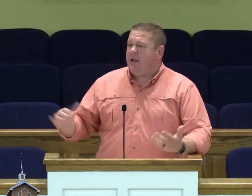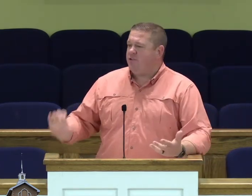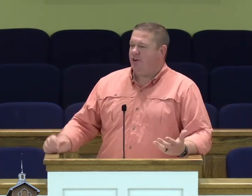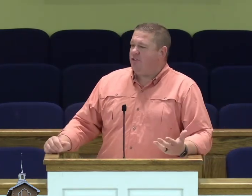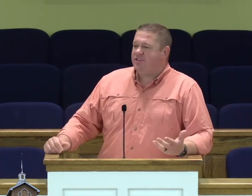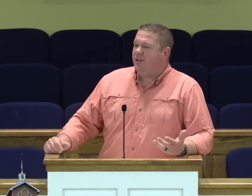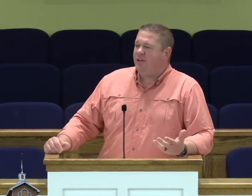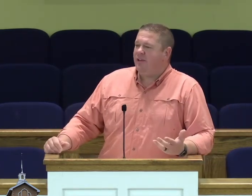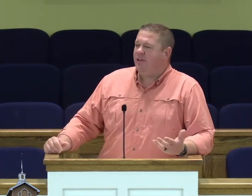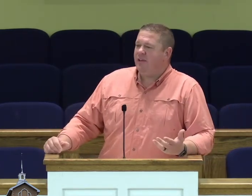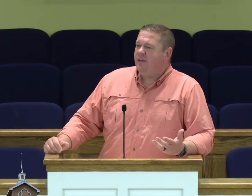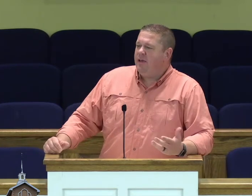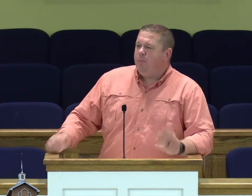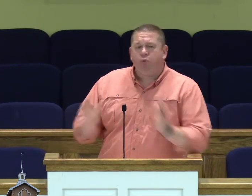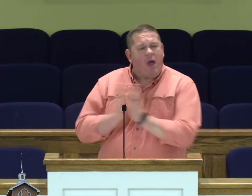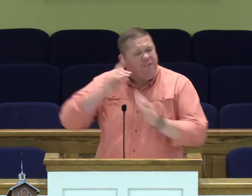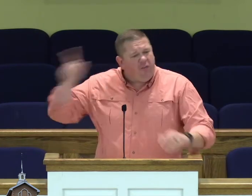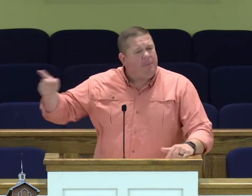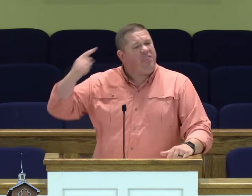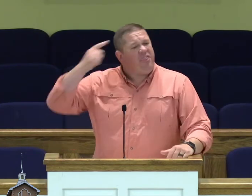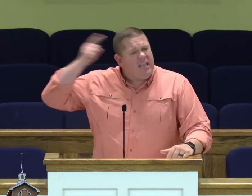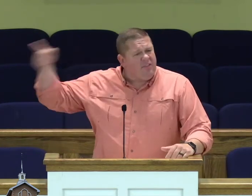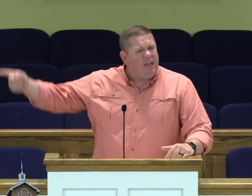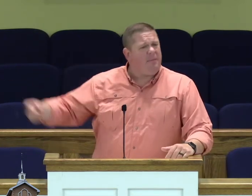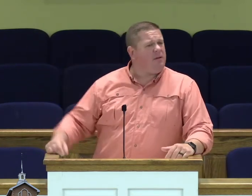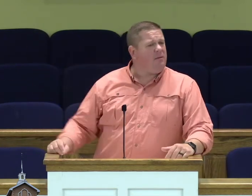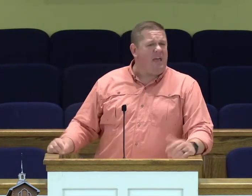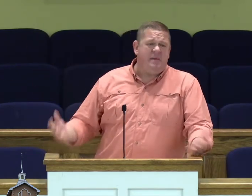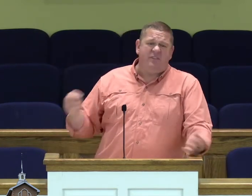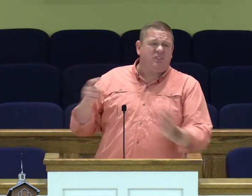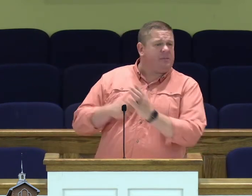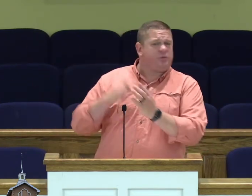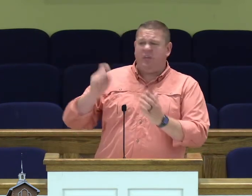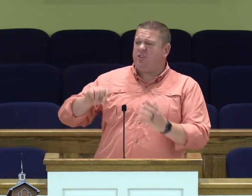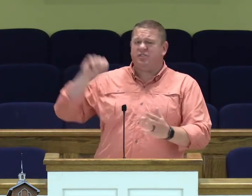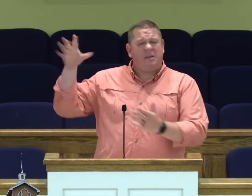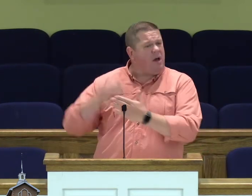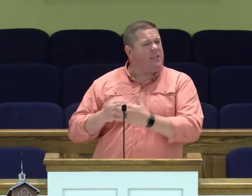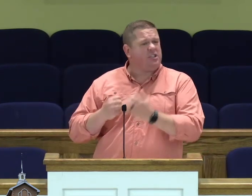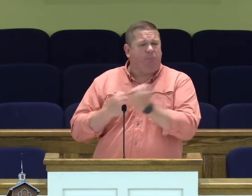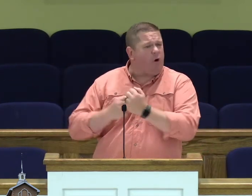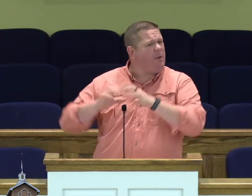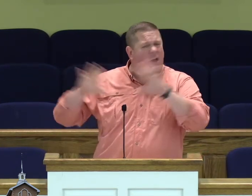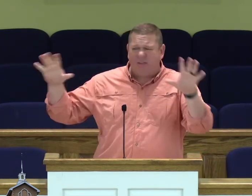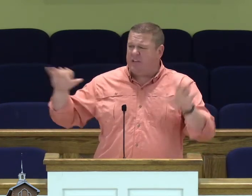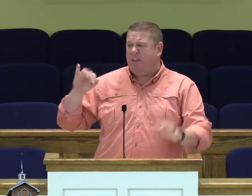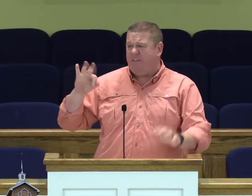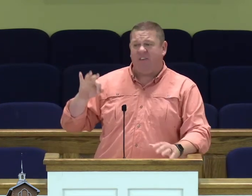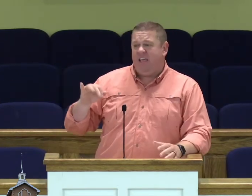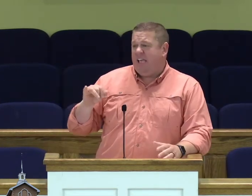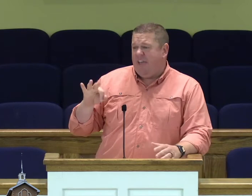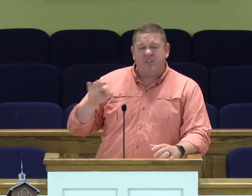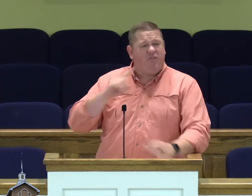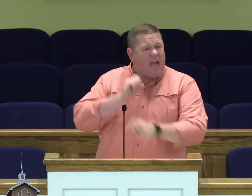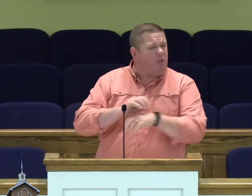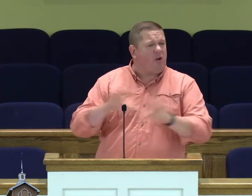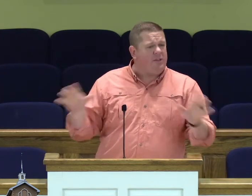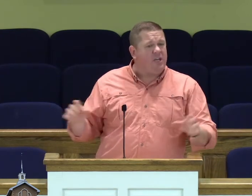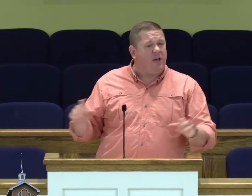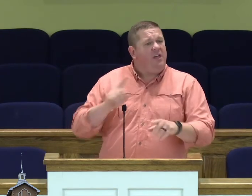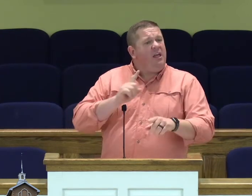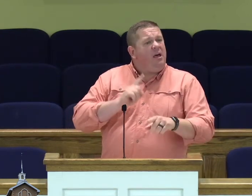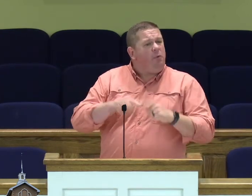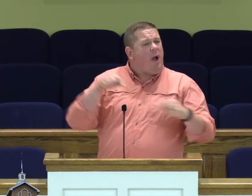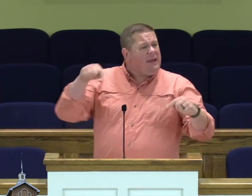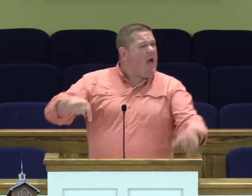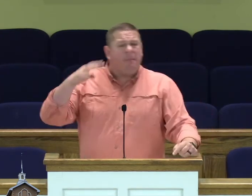living right now, church. Pray for them and think of them. And maybe even sometimes we need to send money and support them and all that stuff if it's viable and all that